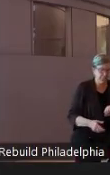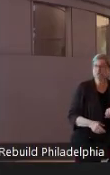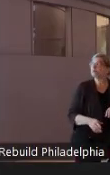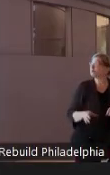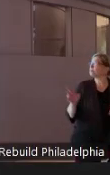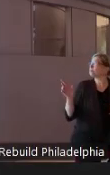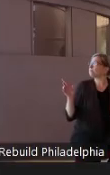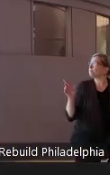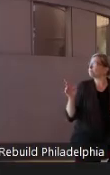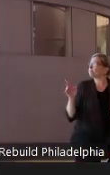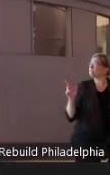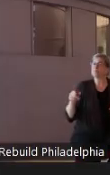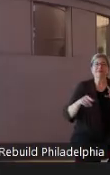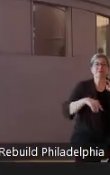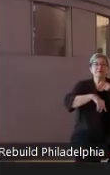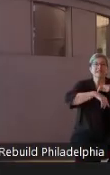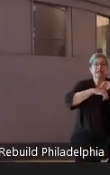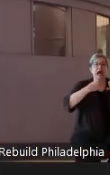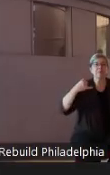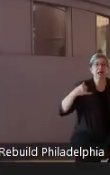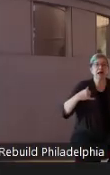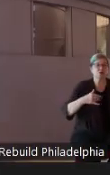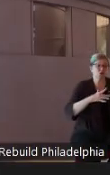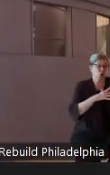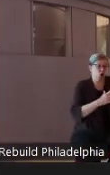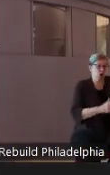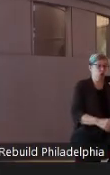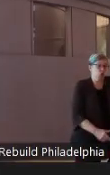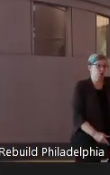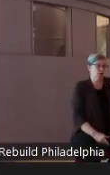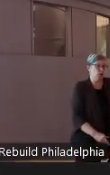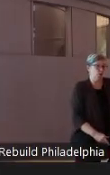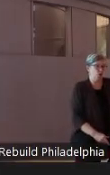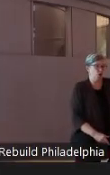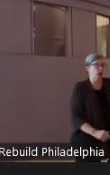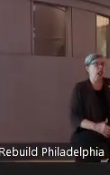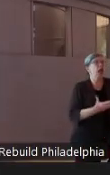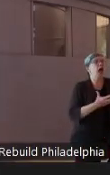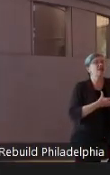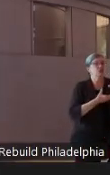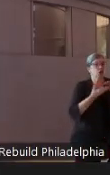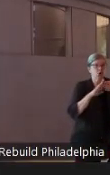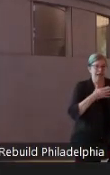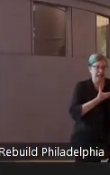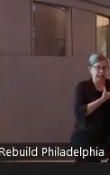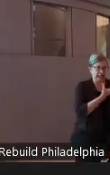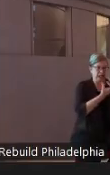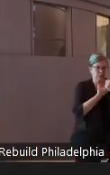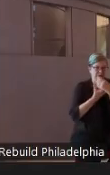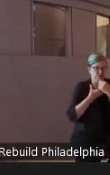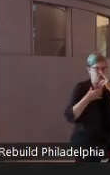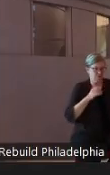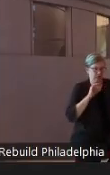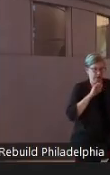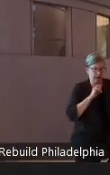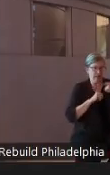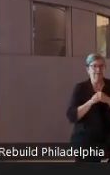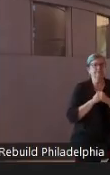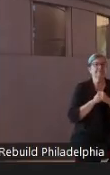facility. Again, we began in 2021. There was extensive community engagement done to get feedback